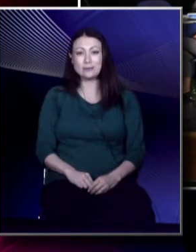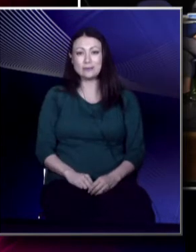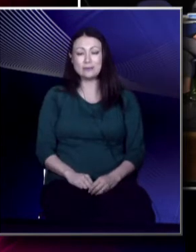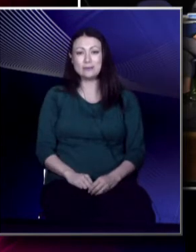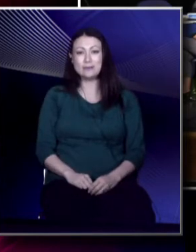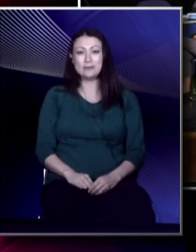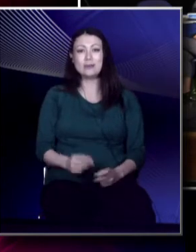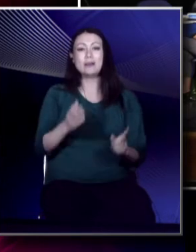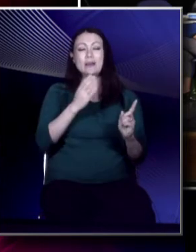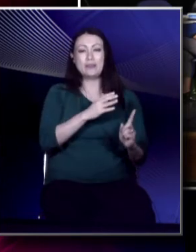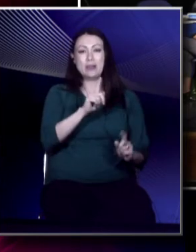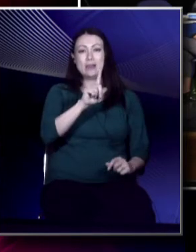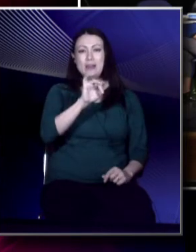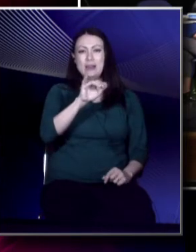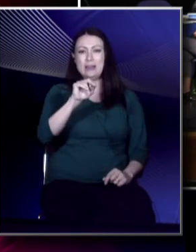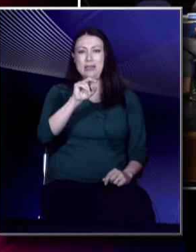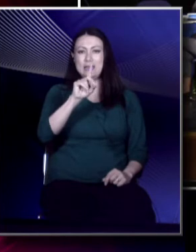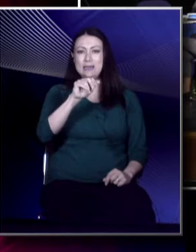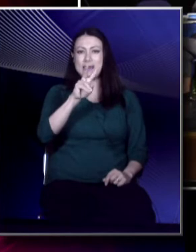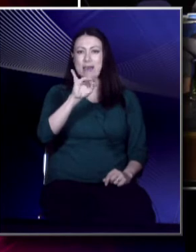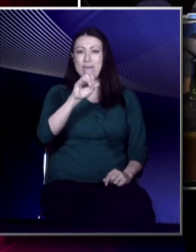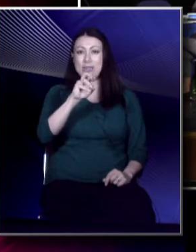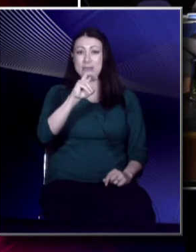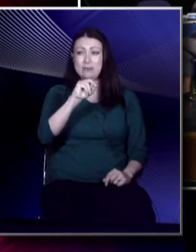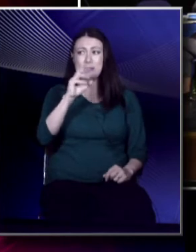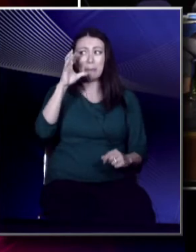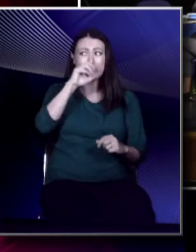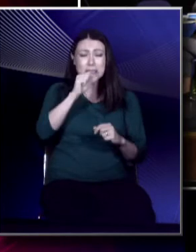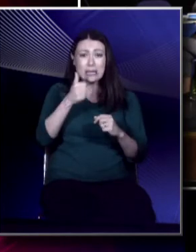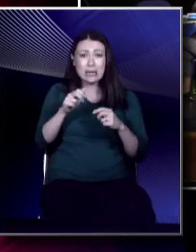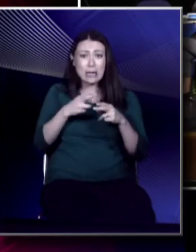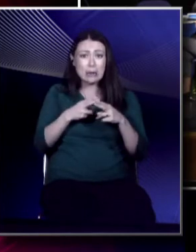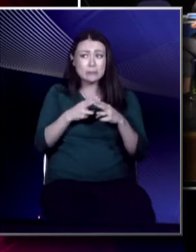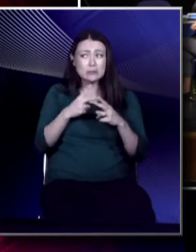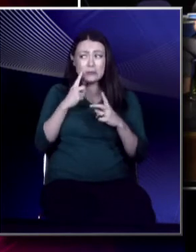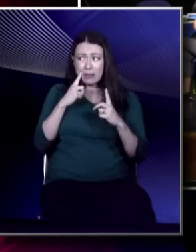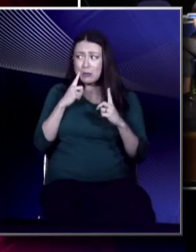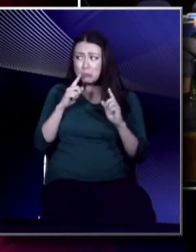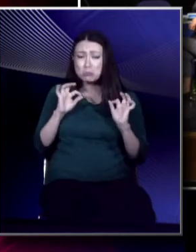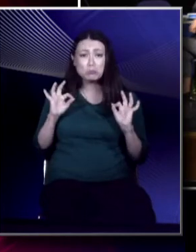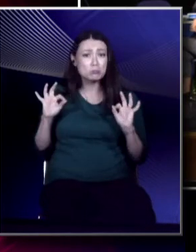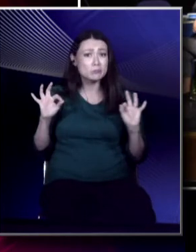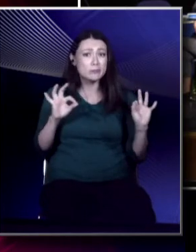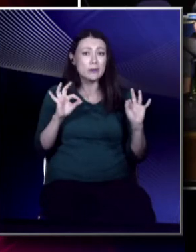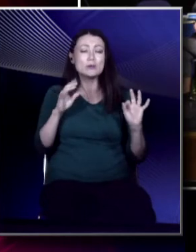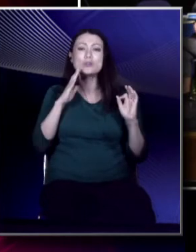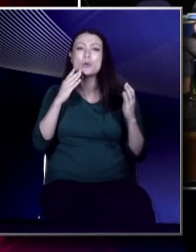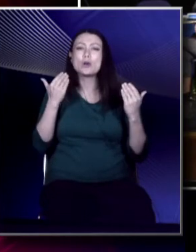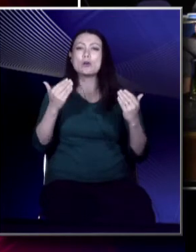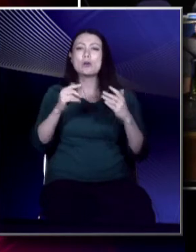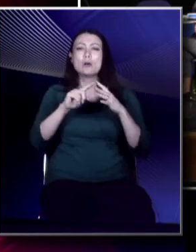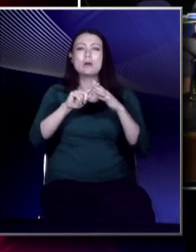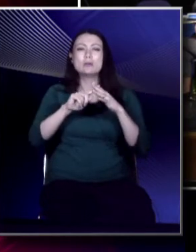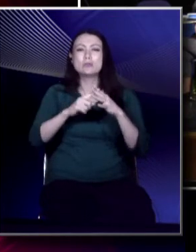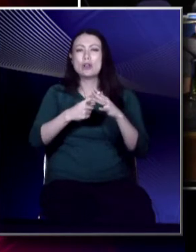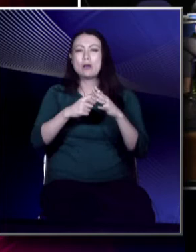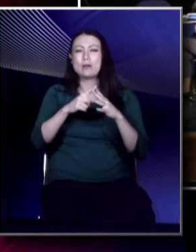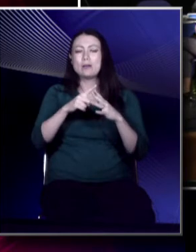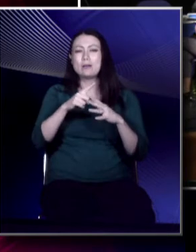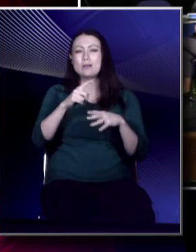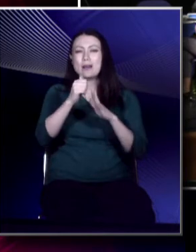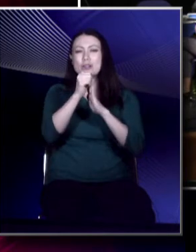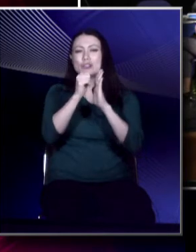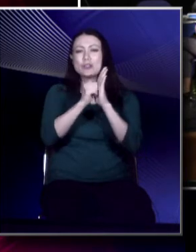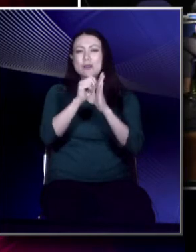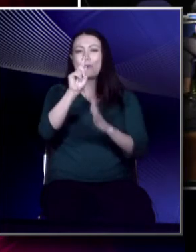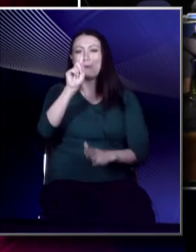Lynn Davison is here. Did I miss anybody? No, I think we're good. So get into item number 1.02. I think we're